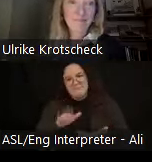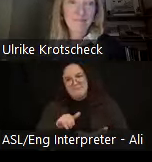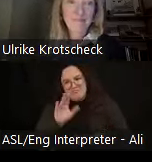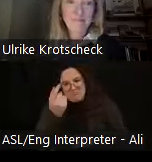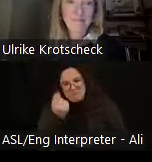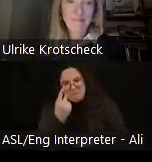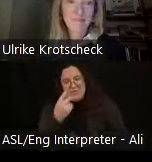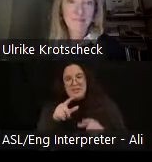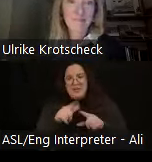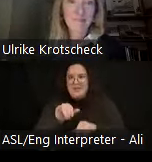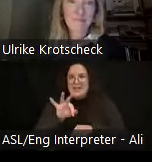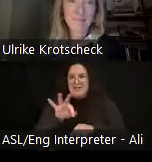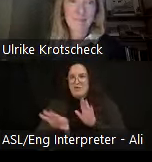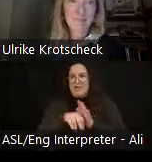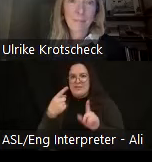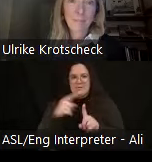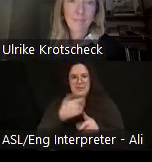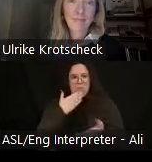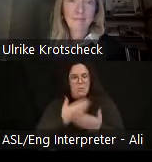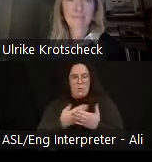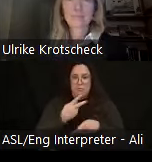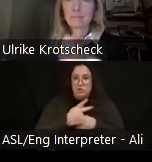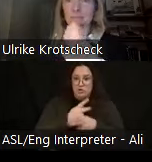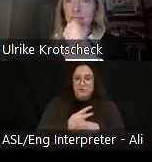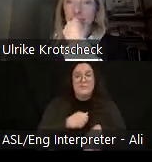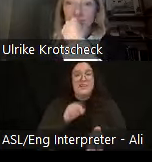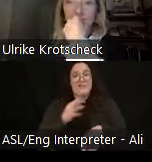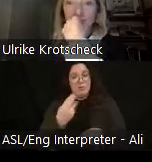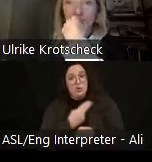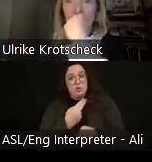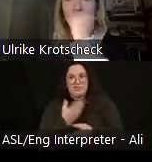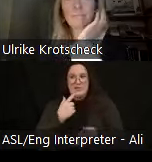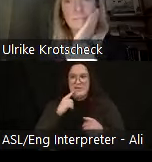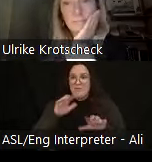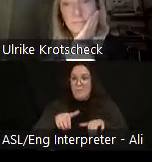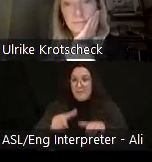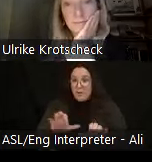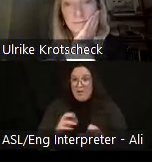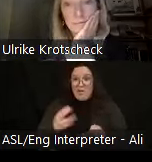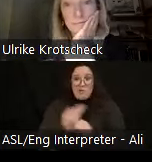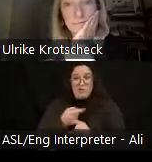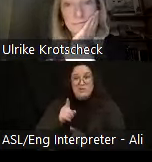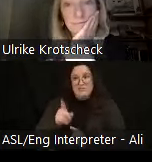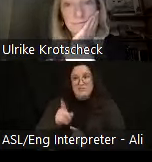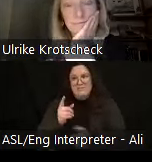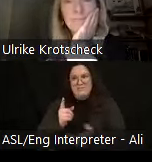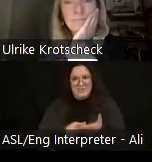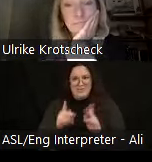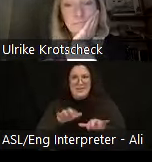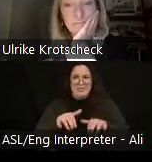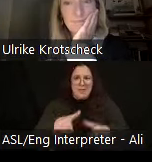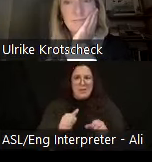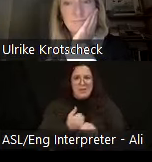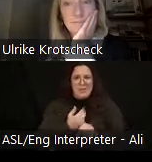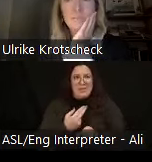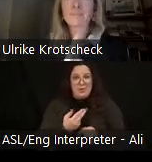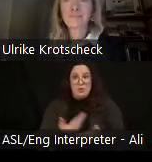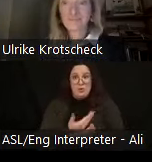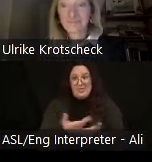preserved, that is something that had been used, for instance, in burial, sometimes you bury things, people with new things, like a new set of tattoo